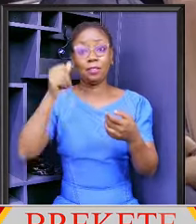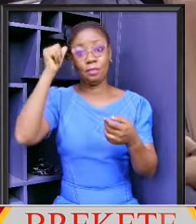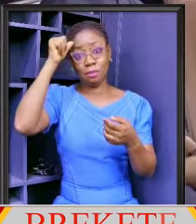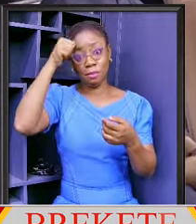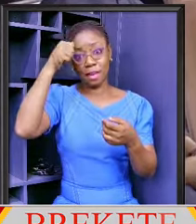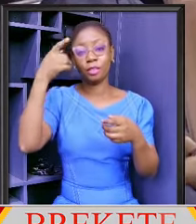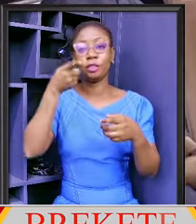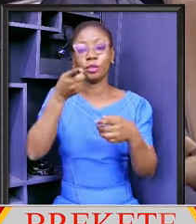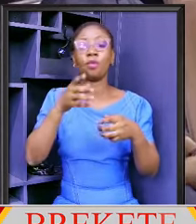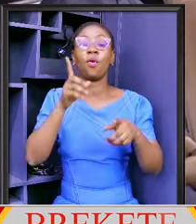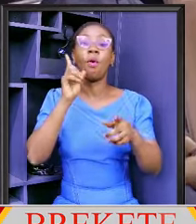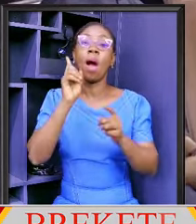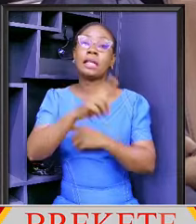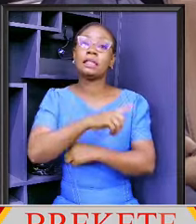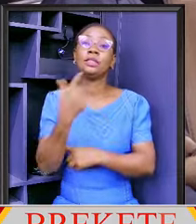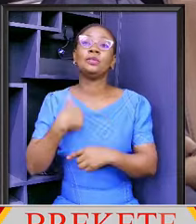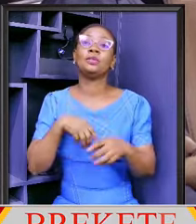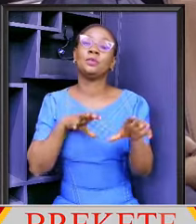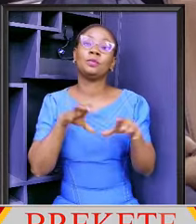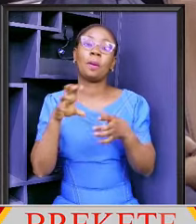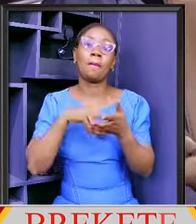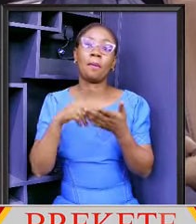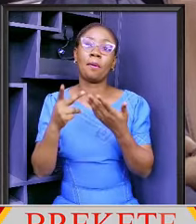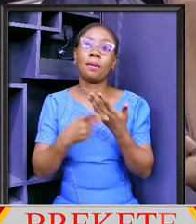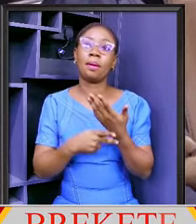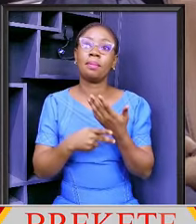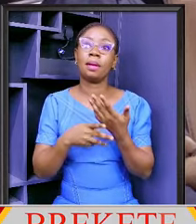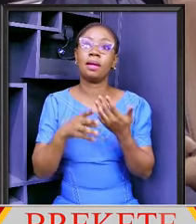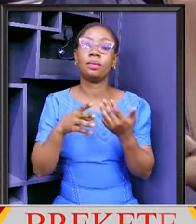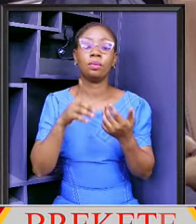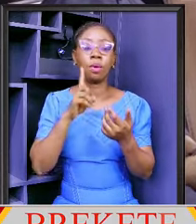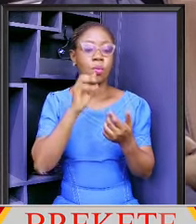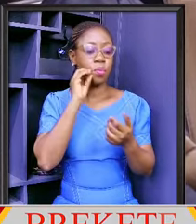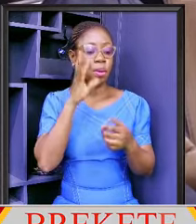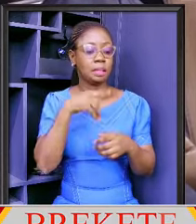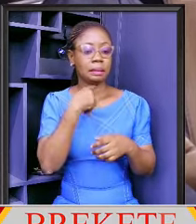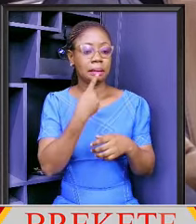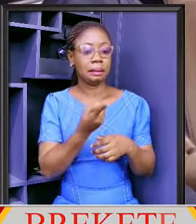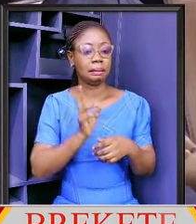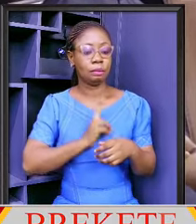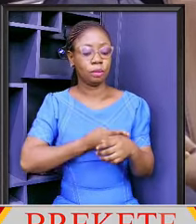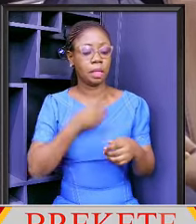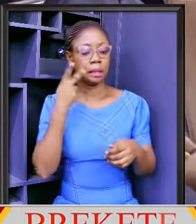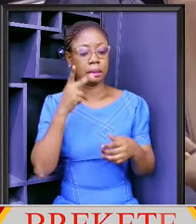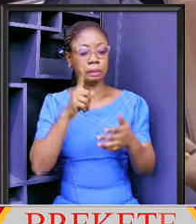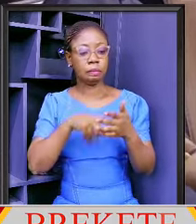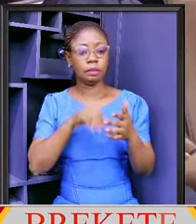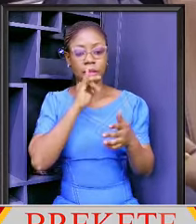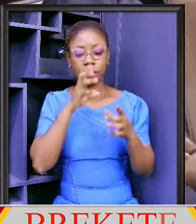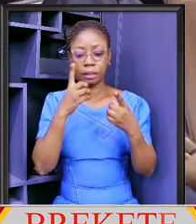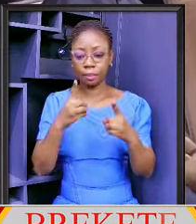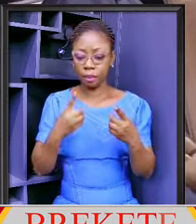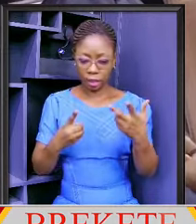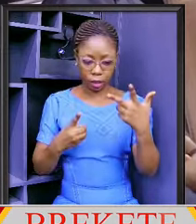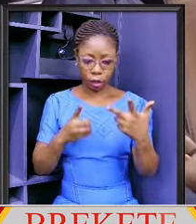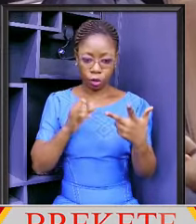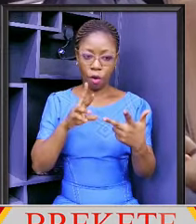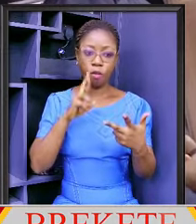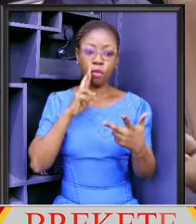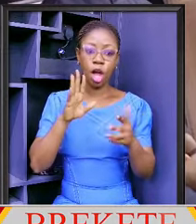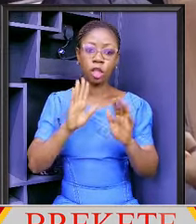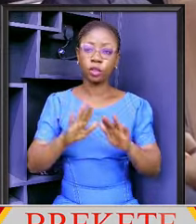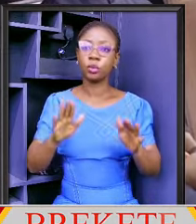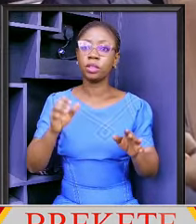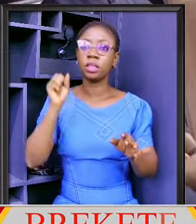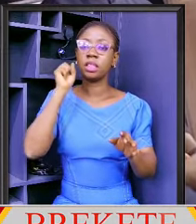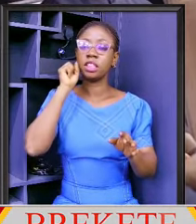did do program and the woman just intimate us, just notify us, say, see what thing they happen. Three of our children, she no see